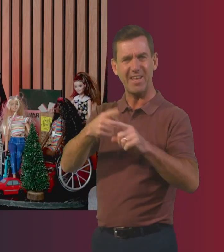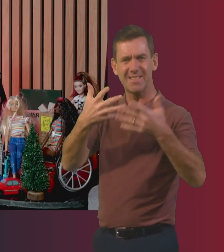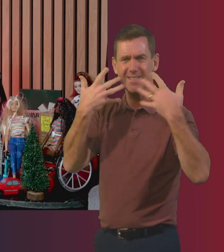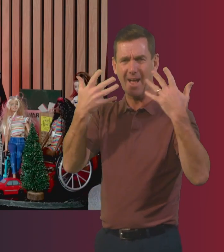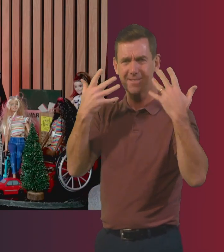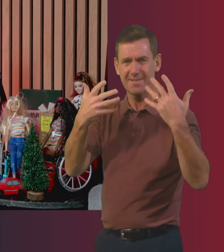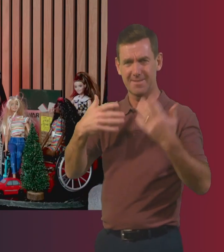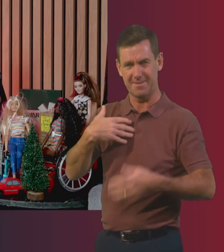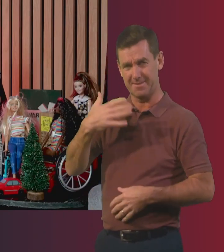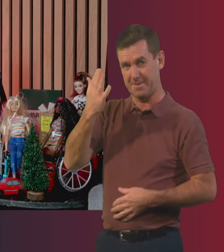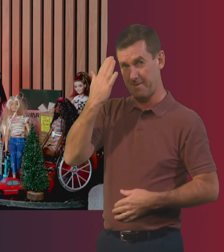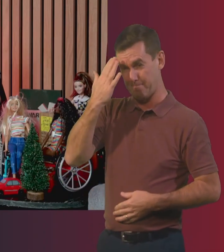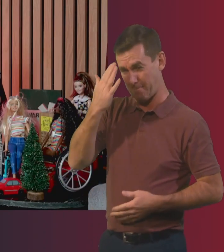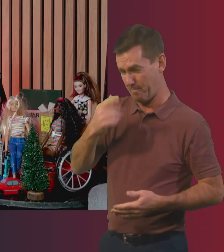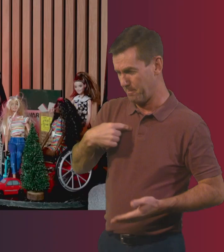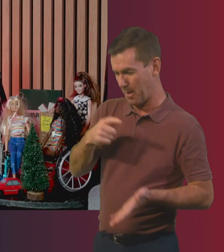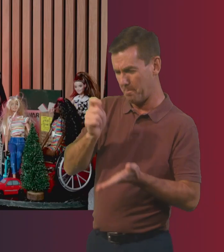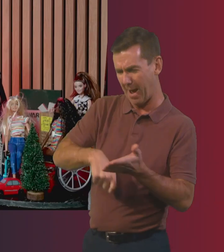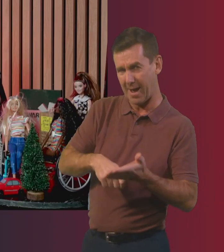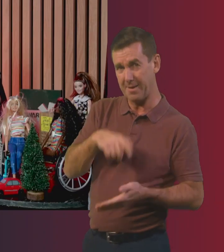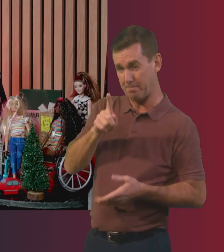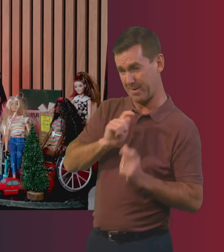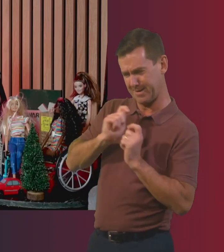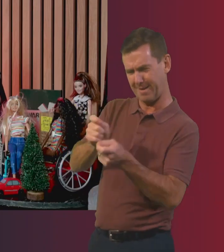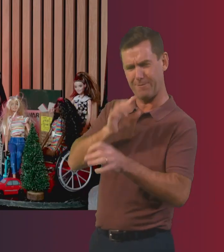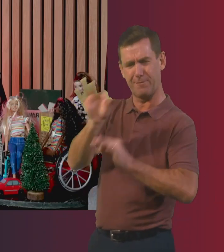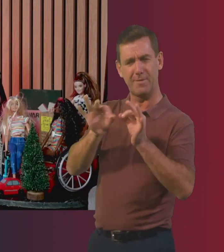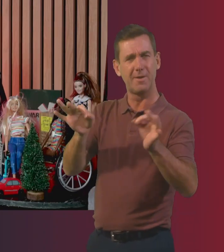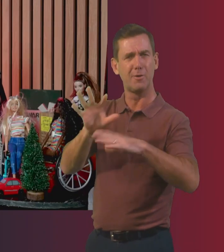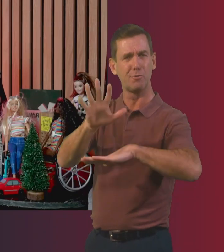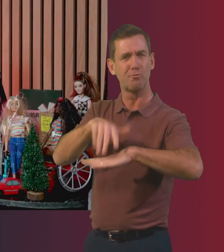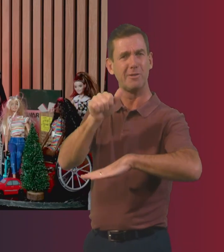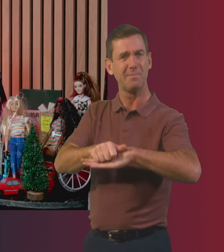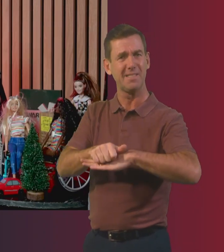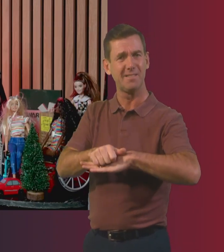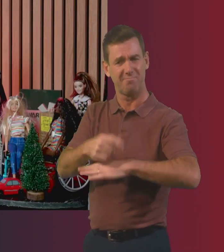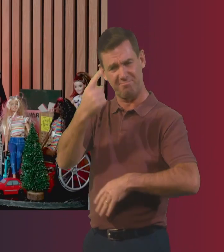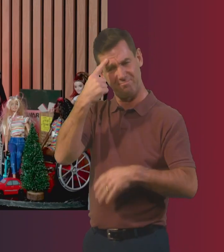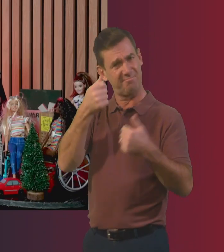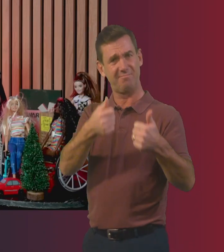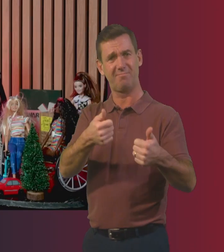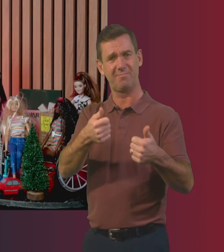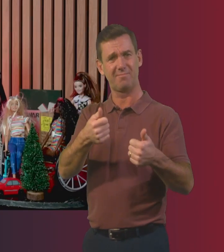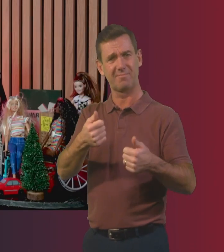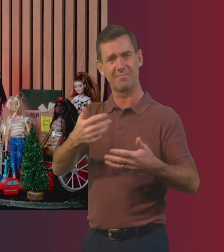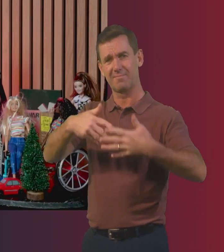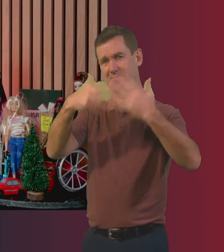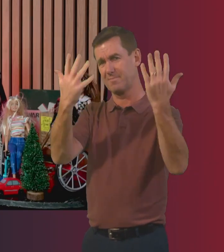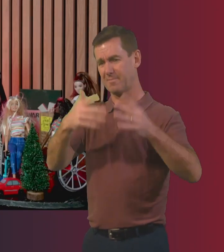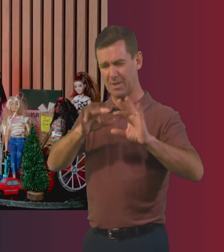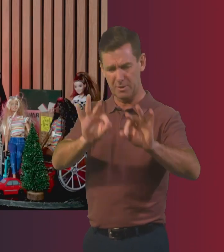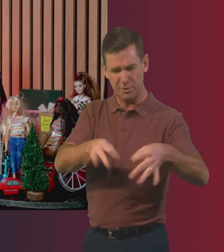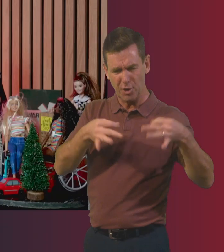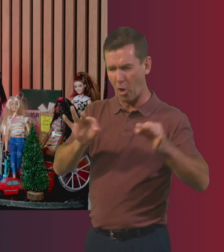I'll get you that, but I'm putting it away for Christmas. And I was like, okay, but I would love that if someone like randomly found like some socks with a Sphinx cat on